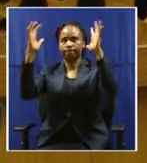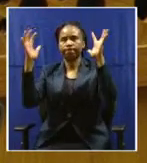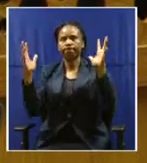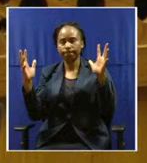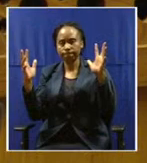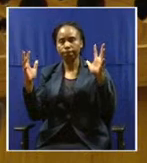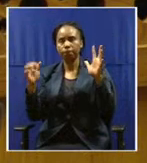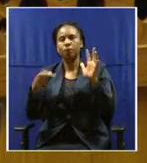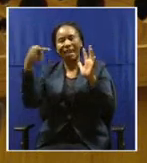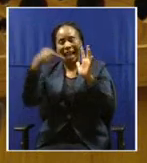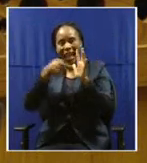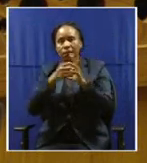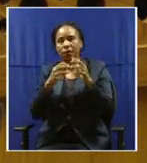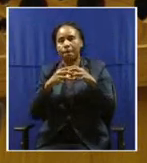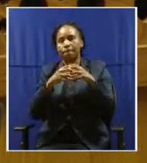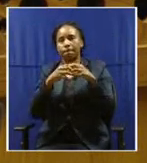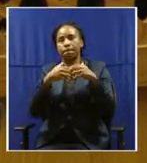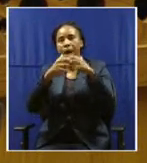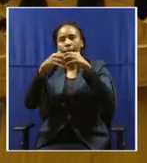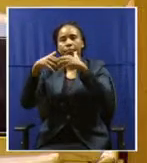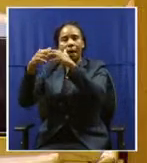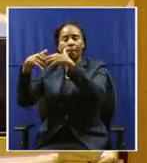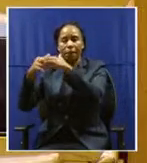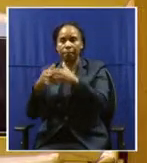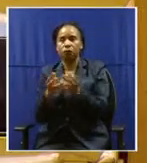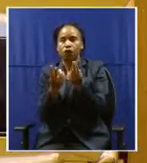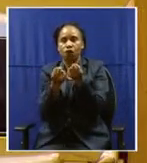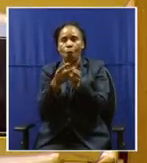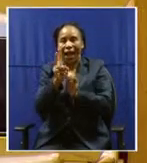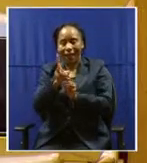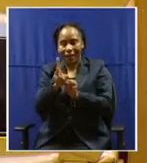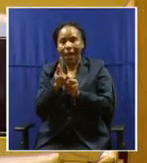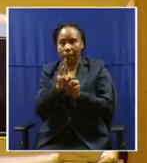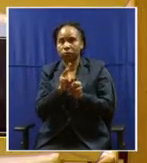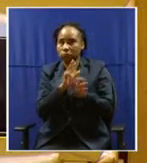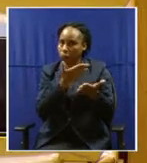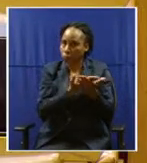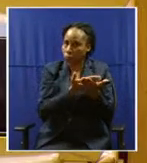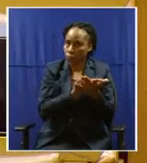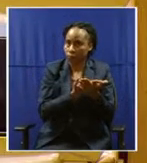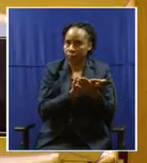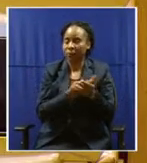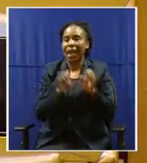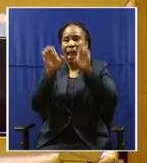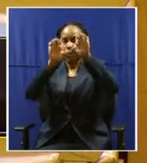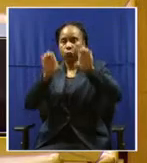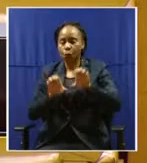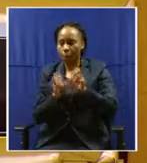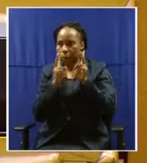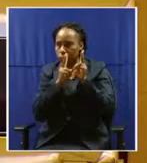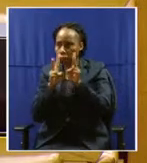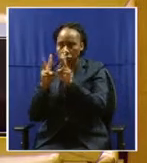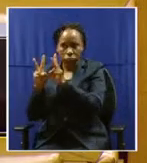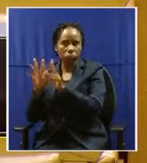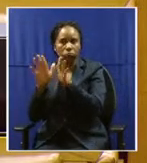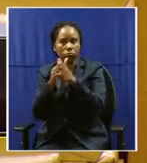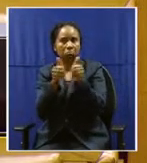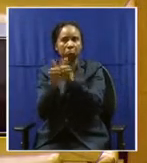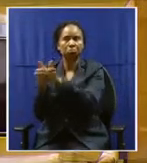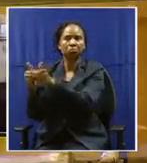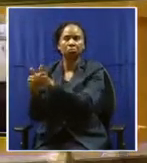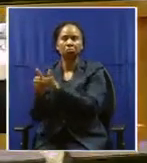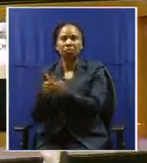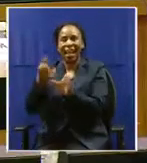renewable capacity. So Eskom will be looking to partner with investors